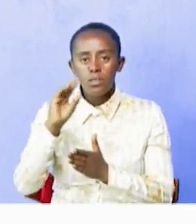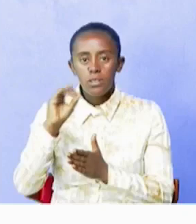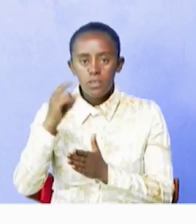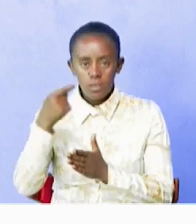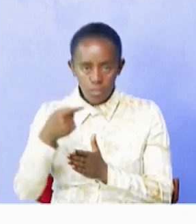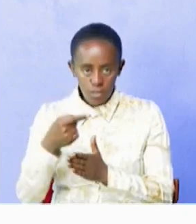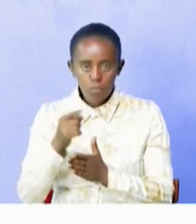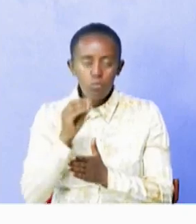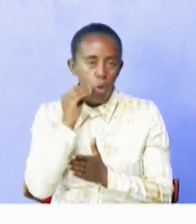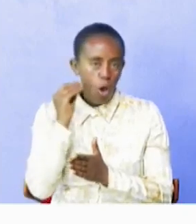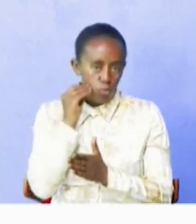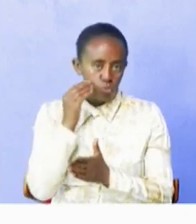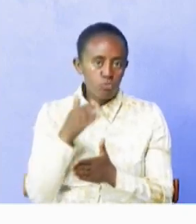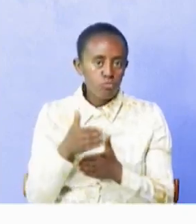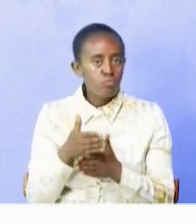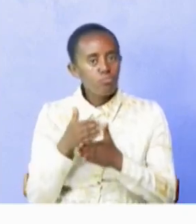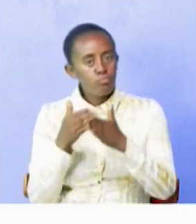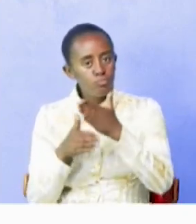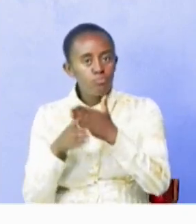the house.